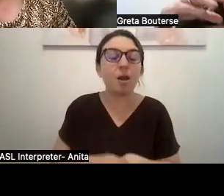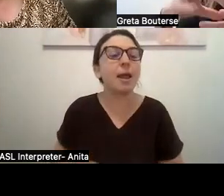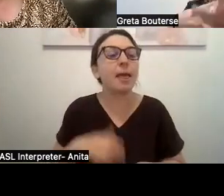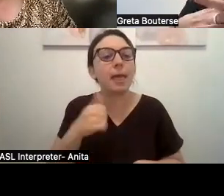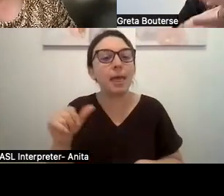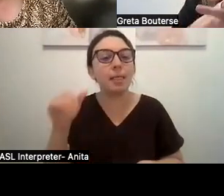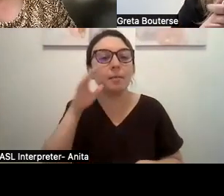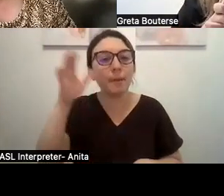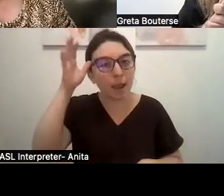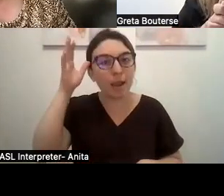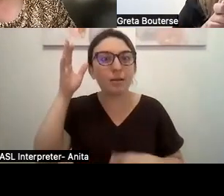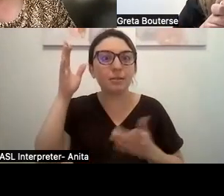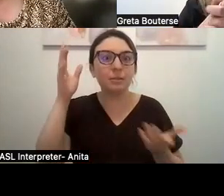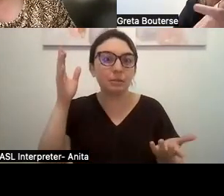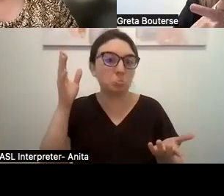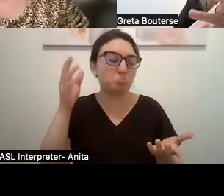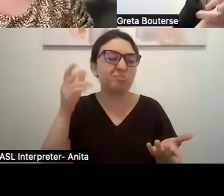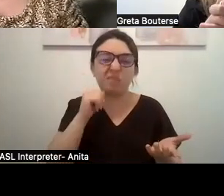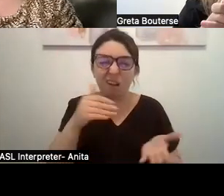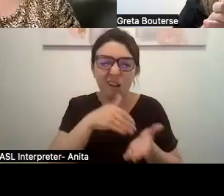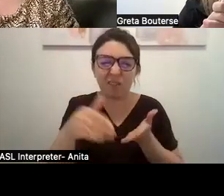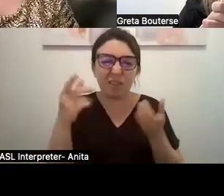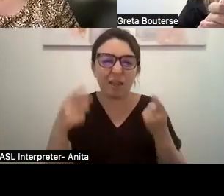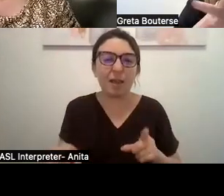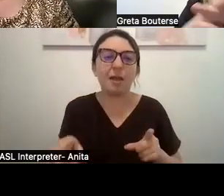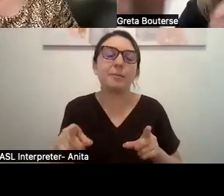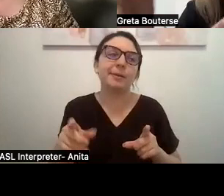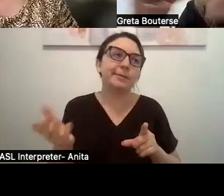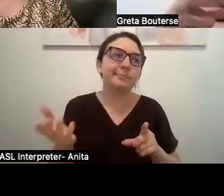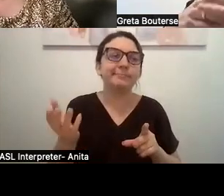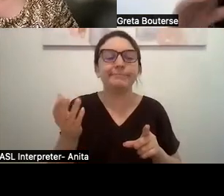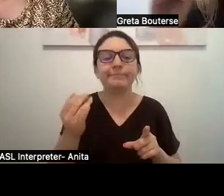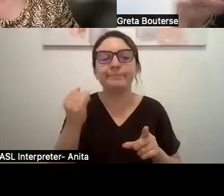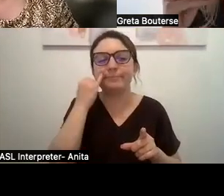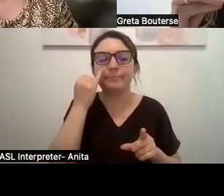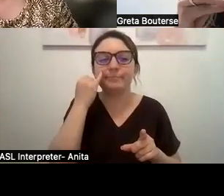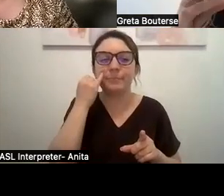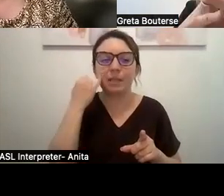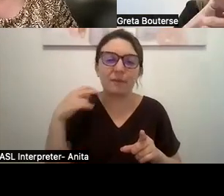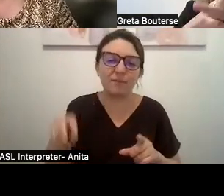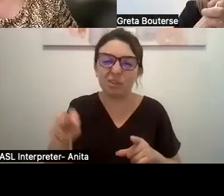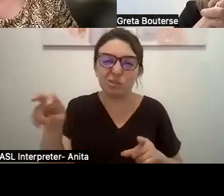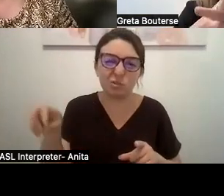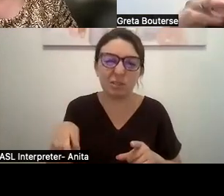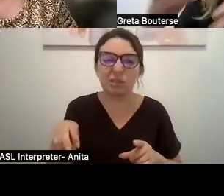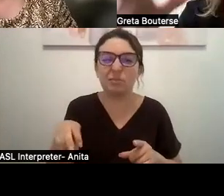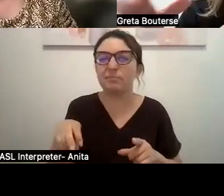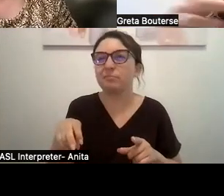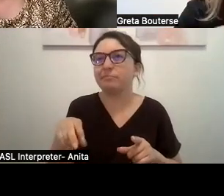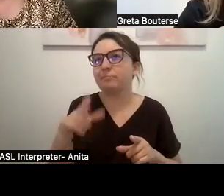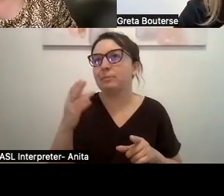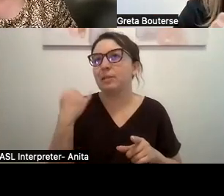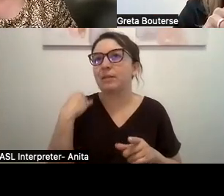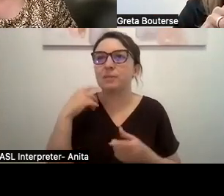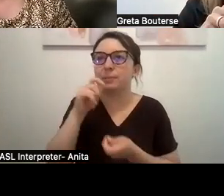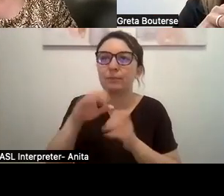meeting, and this doesn't happen very often, unless you're kind of maybe doing some field trips there where you're with a specific group for a period of